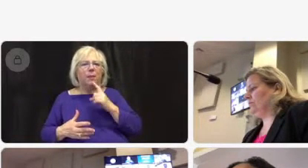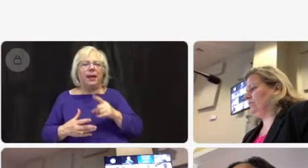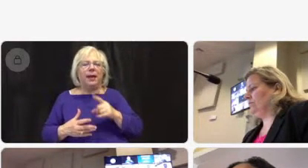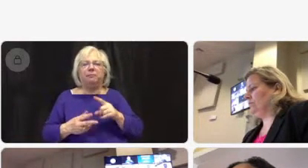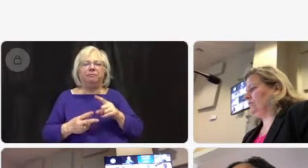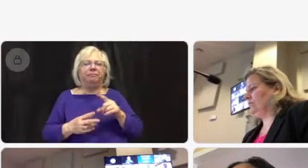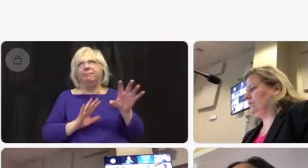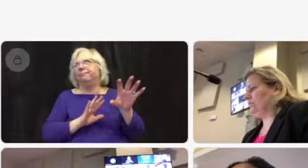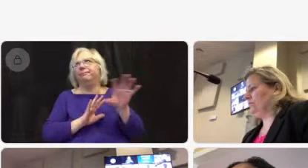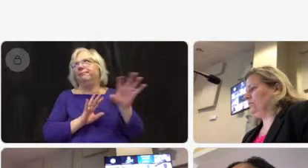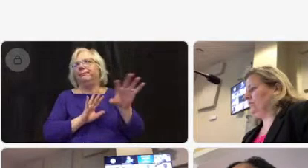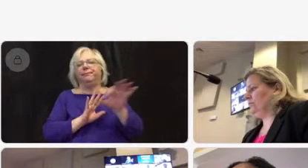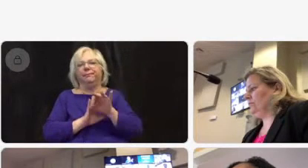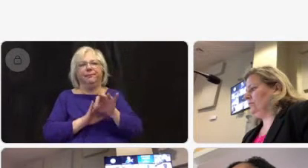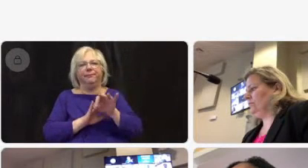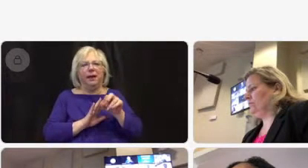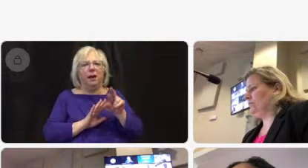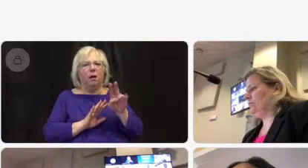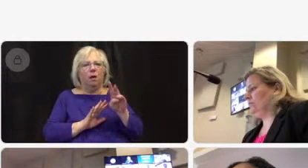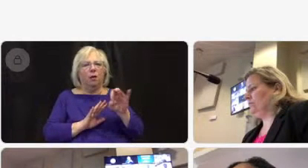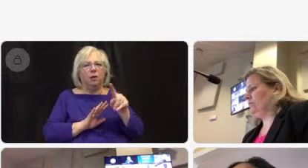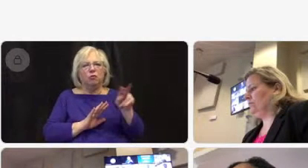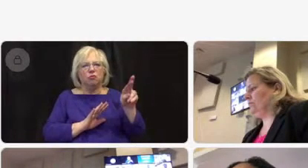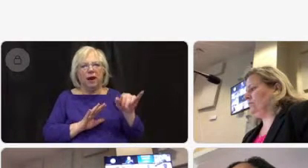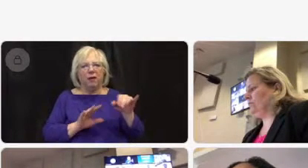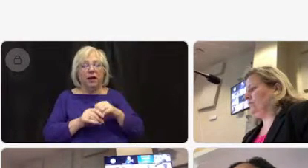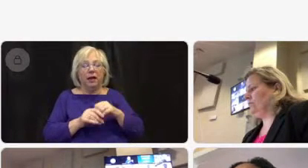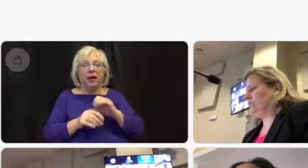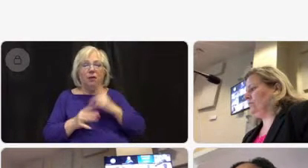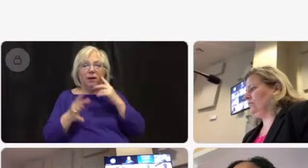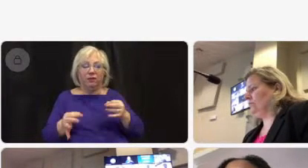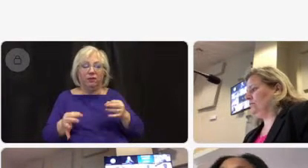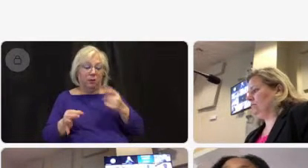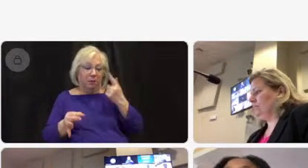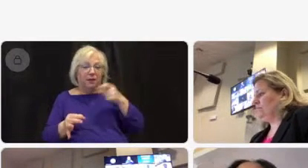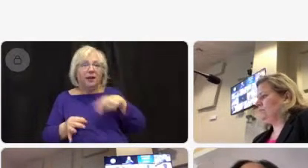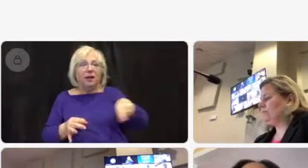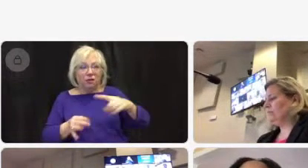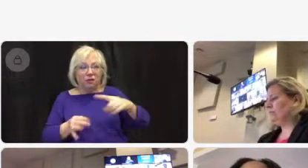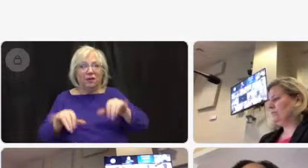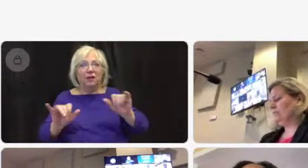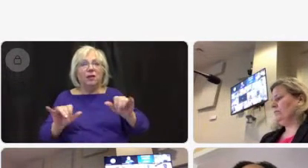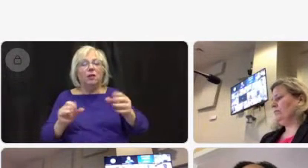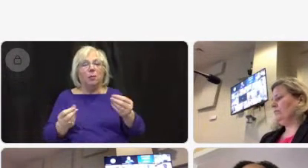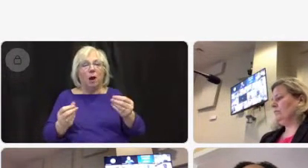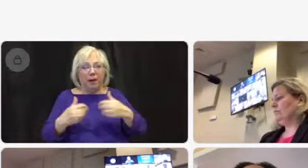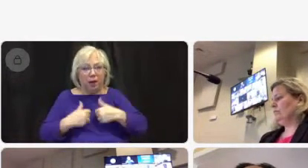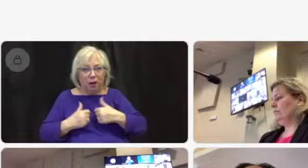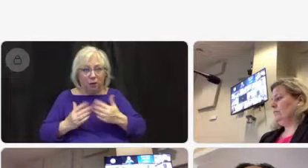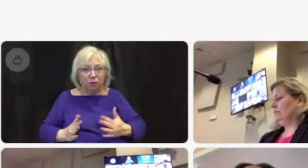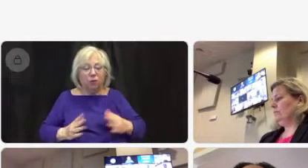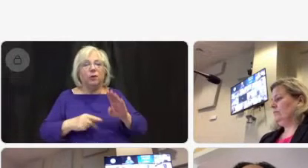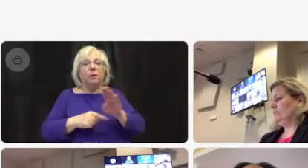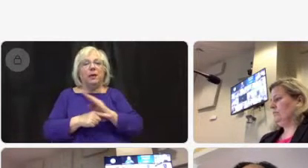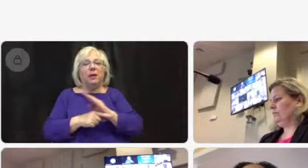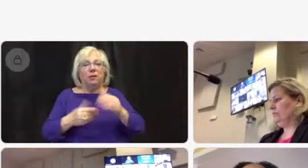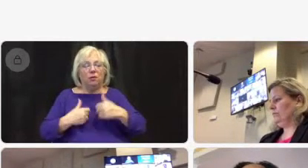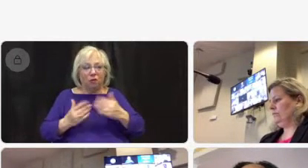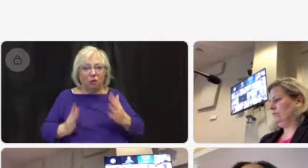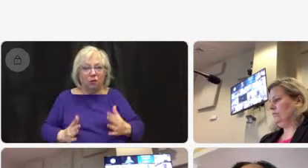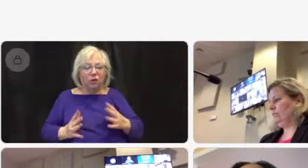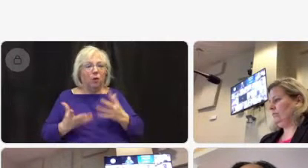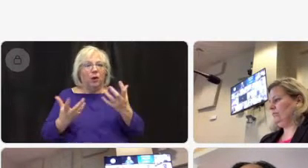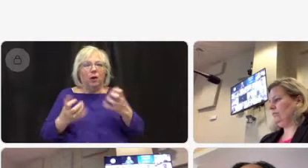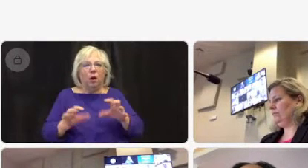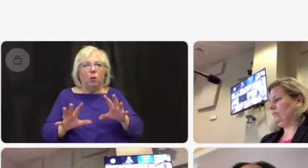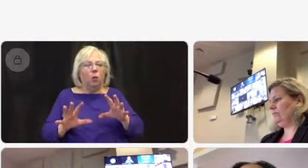in our decision-making on these, because these are still property owners, still business owners, and we don't want a case made against